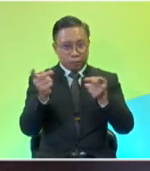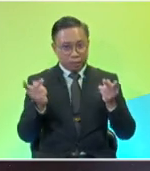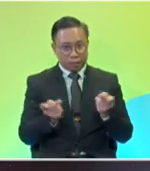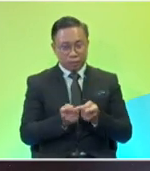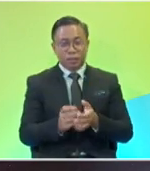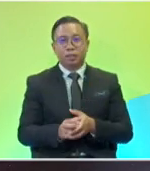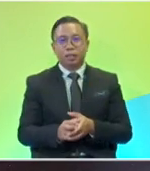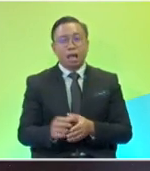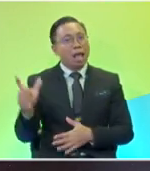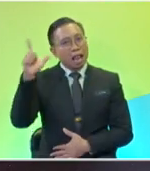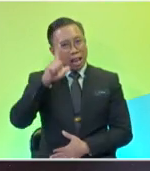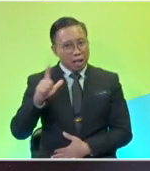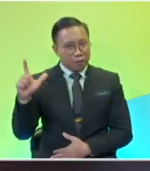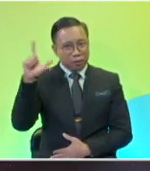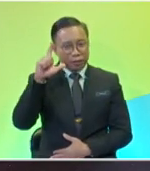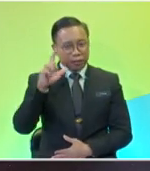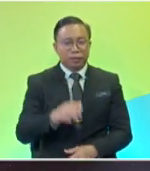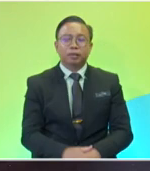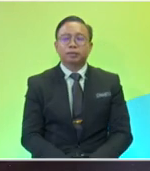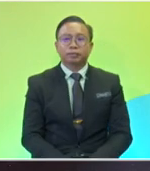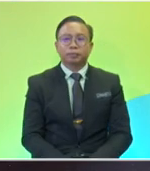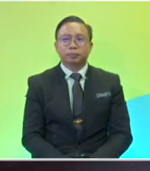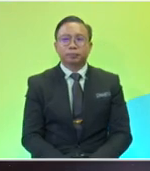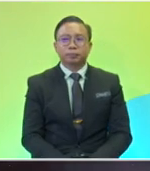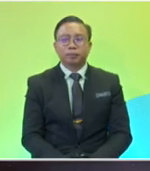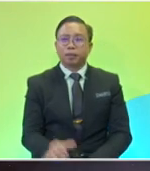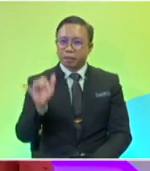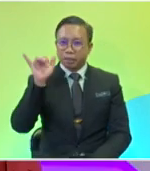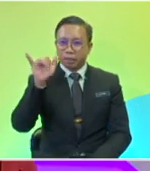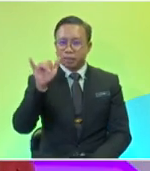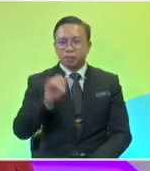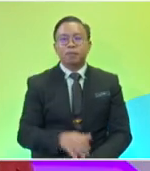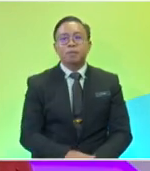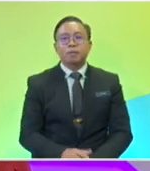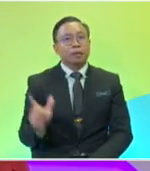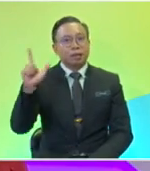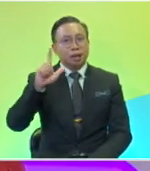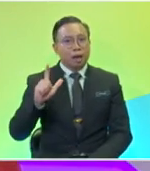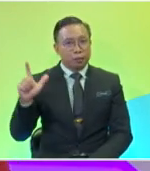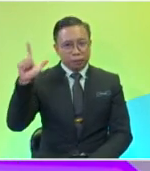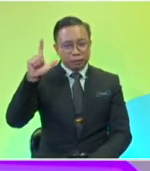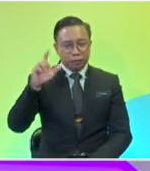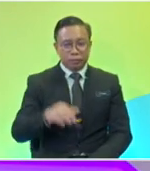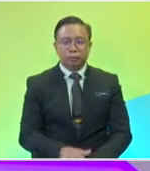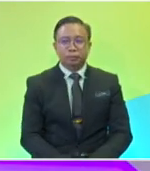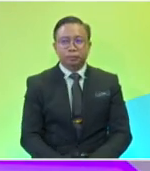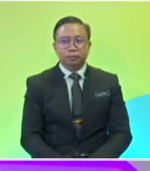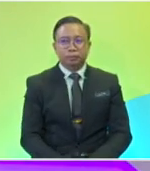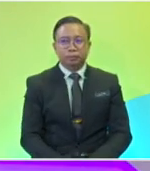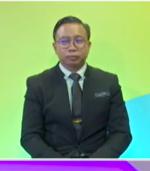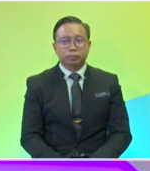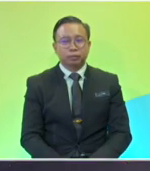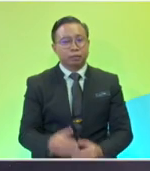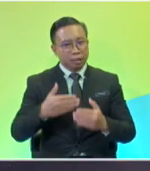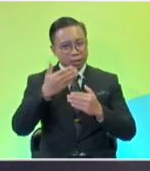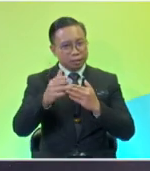I know. It's a library. Yes, you're right. Yeah, okay. Library. Okay. Okay. Now, so the